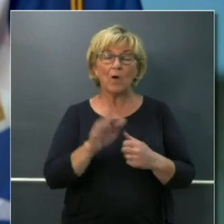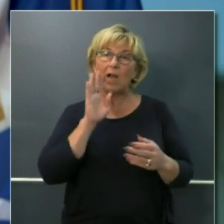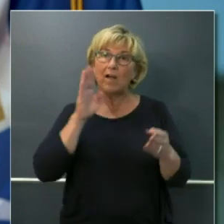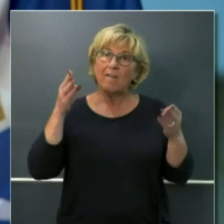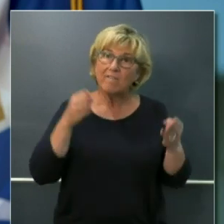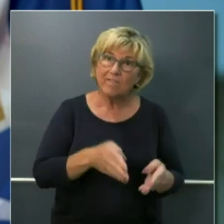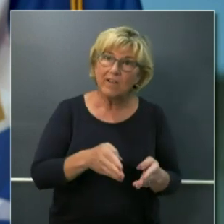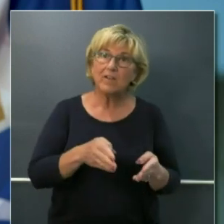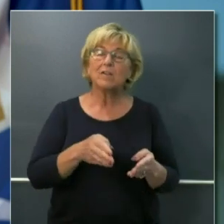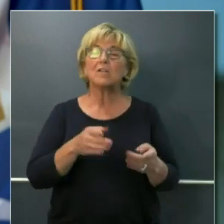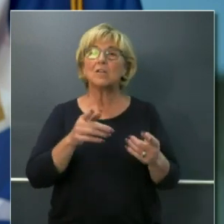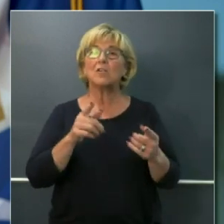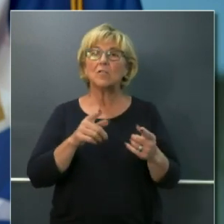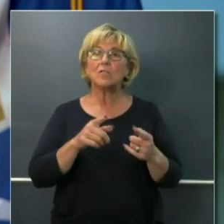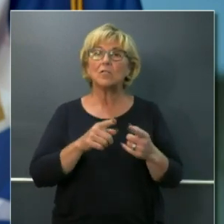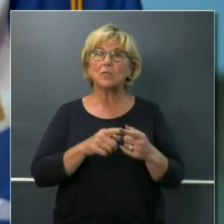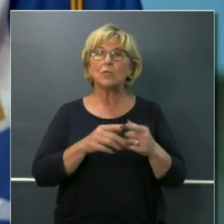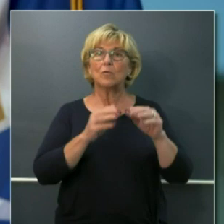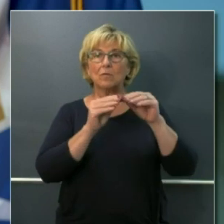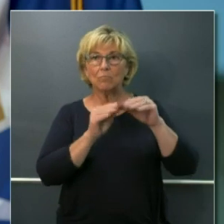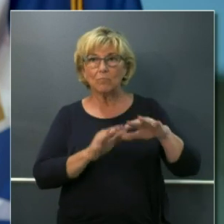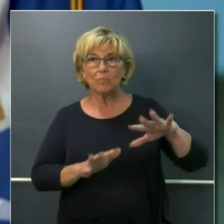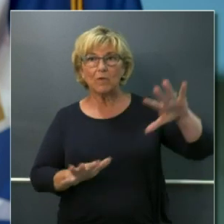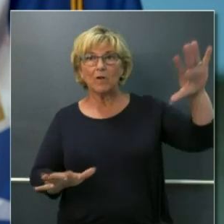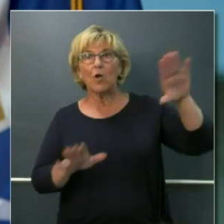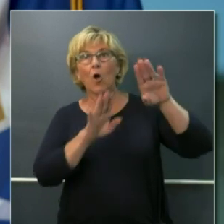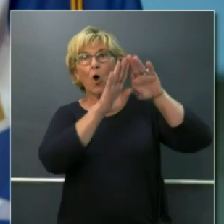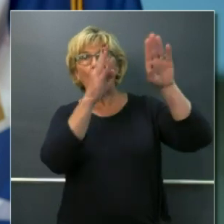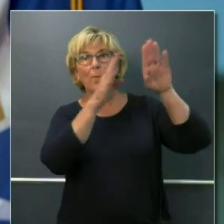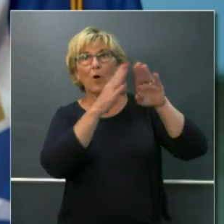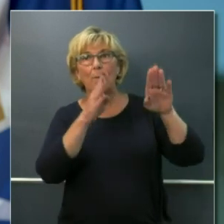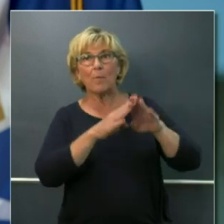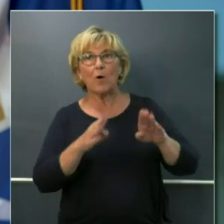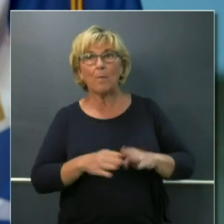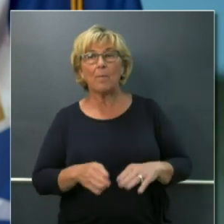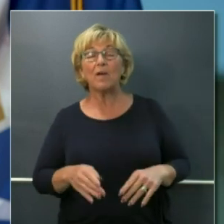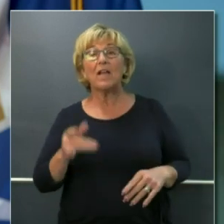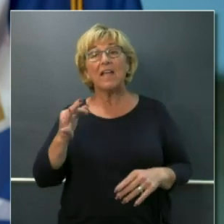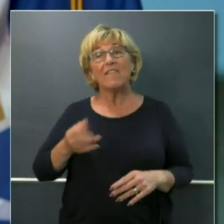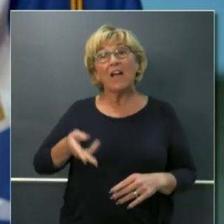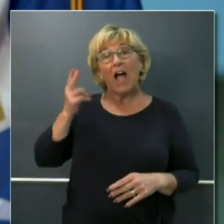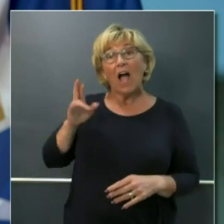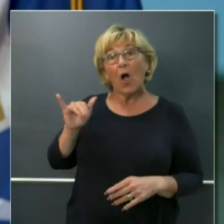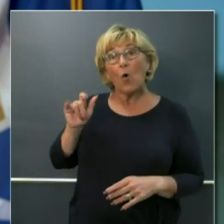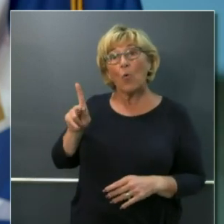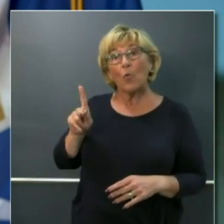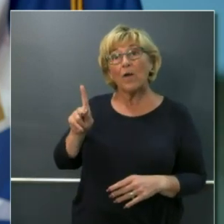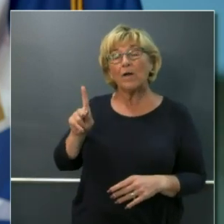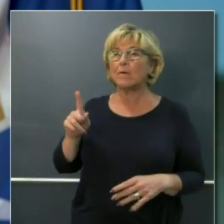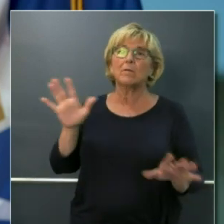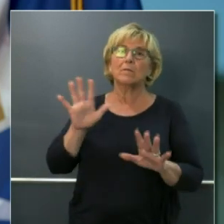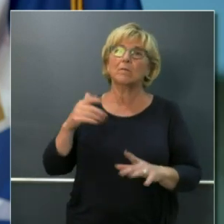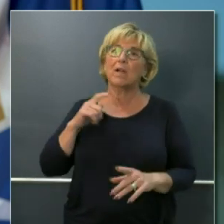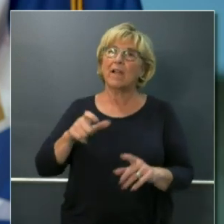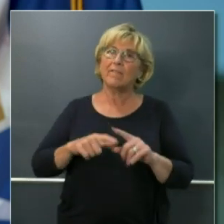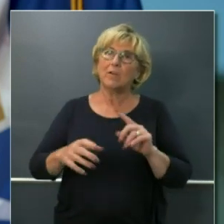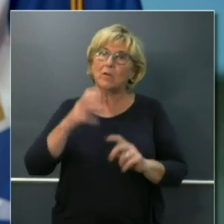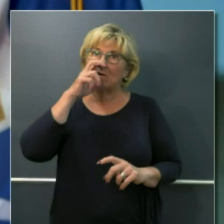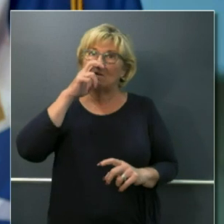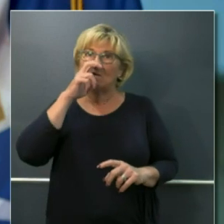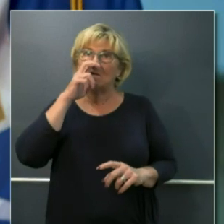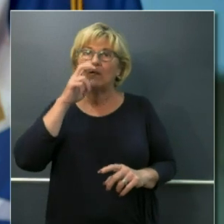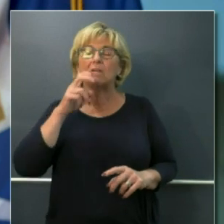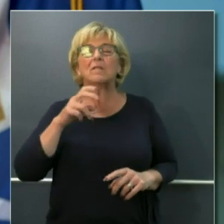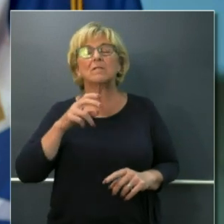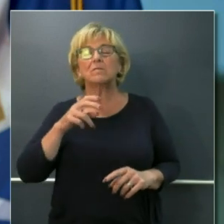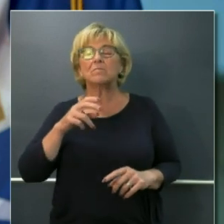focus broadly across sectors to begin reopening. Higher risk, we'll be more cautious, not weeks,